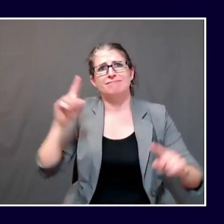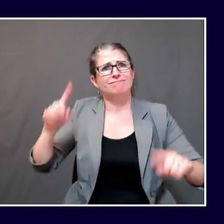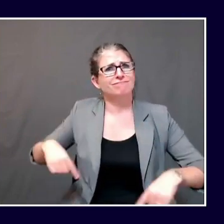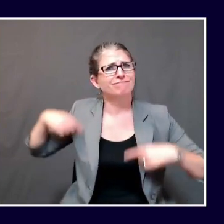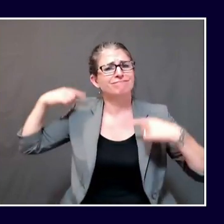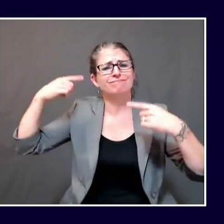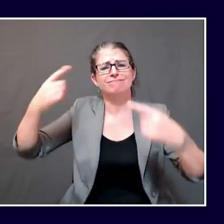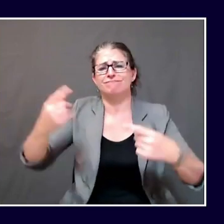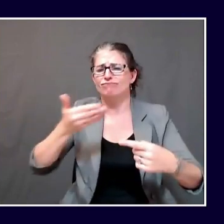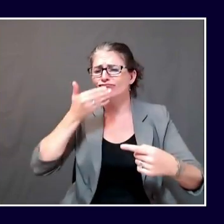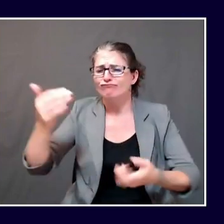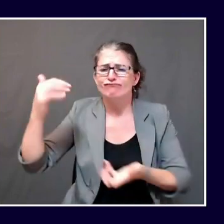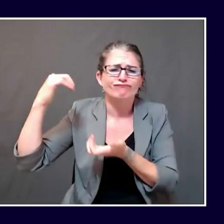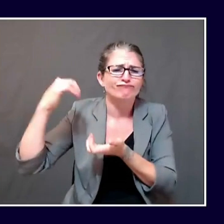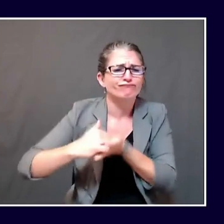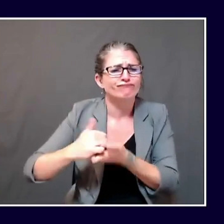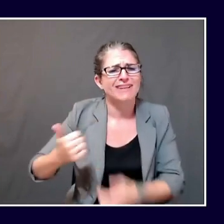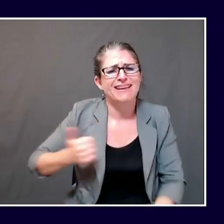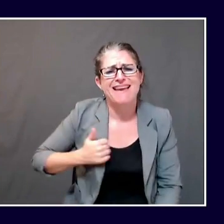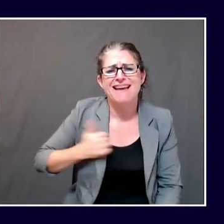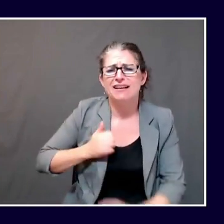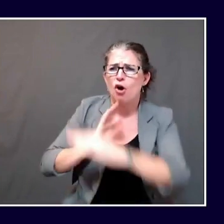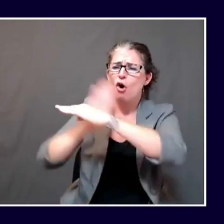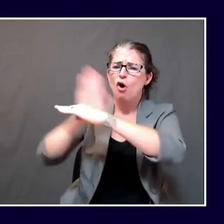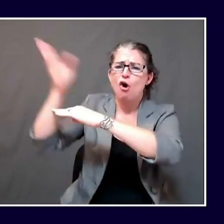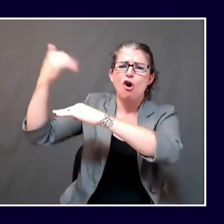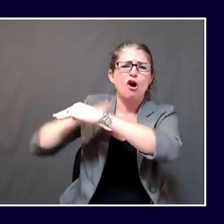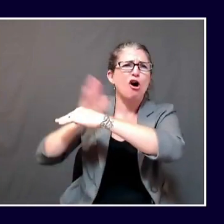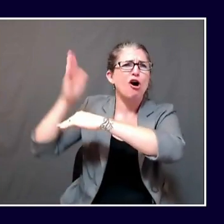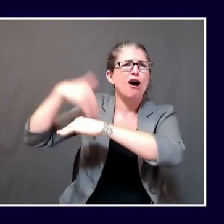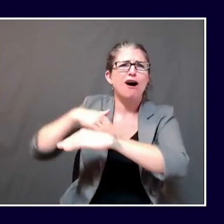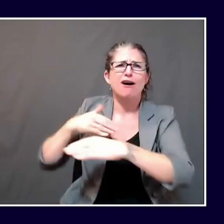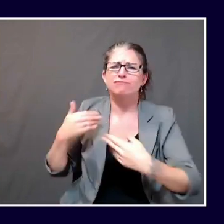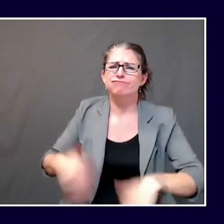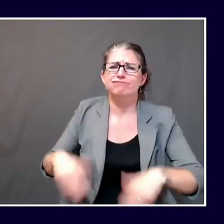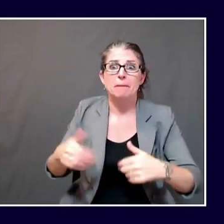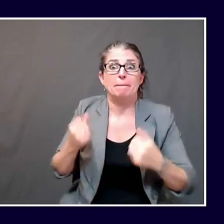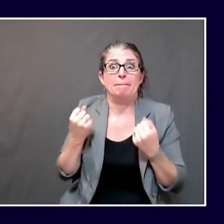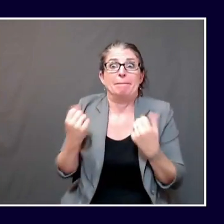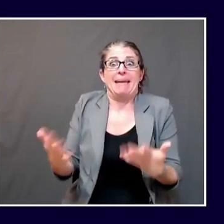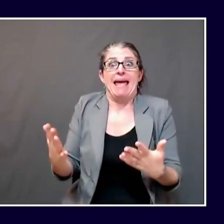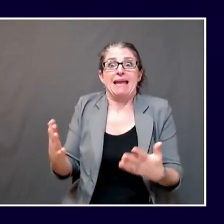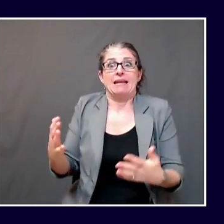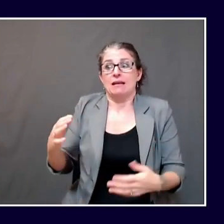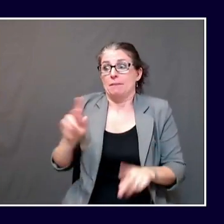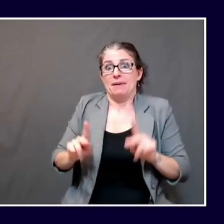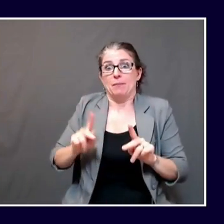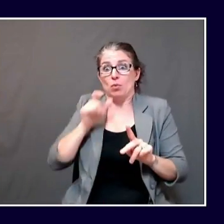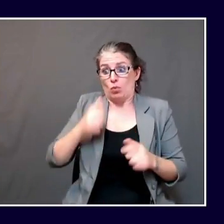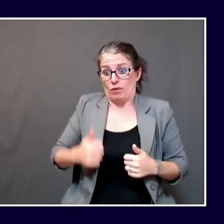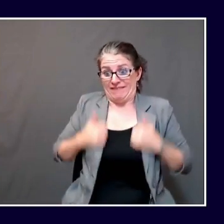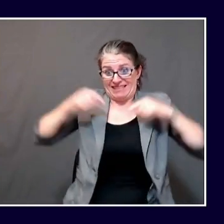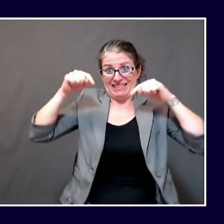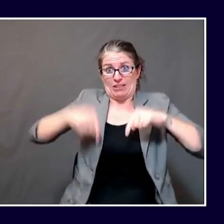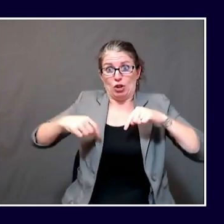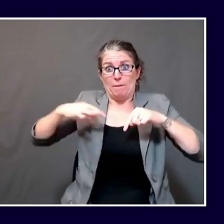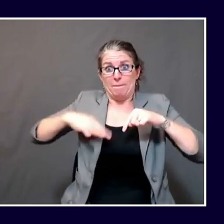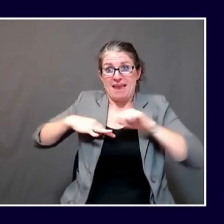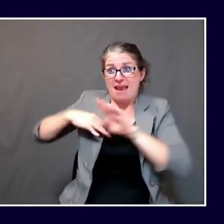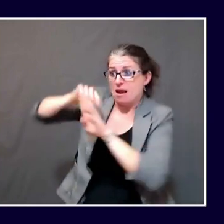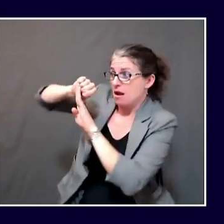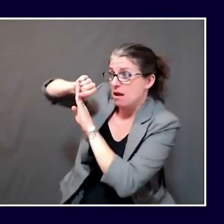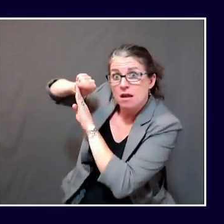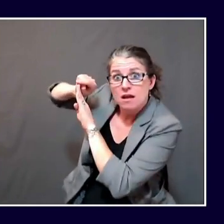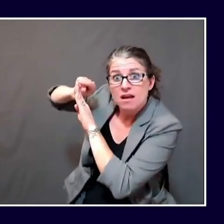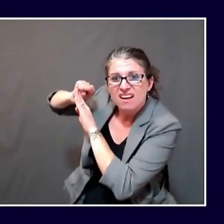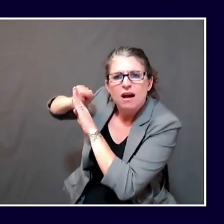of our residents work in Canada and vice versa. And in fact, in the situation that Dr. Shah just talked about in Calais, we